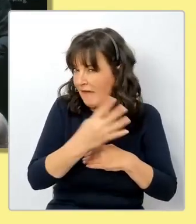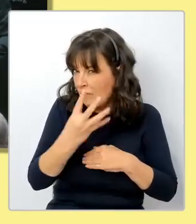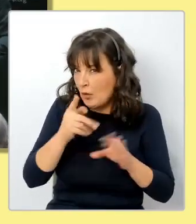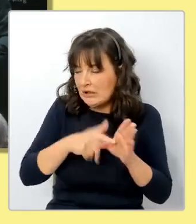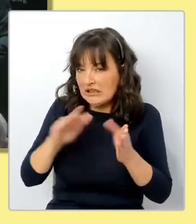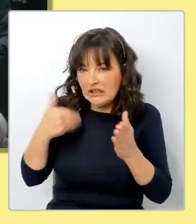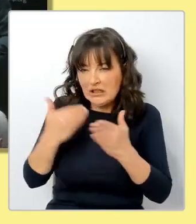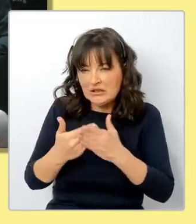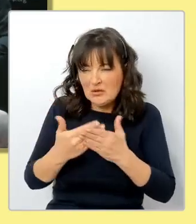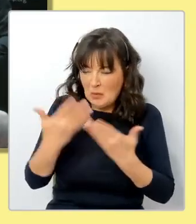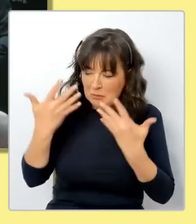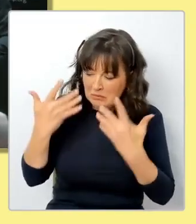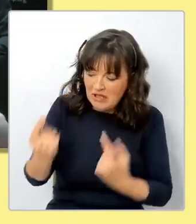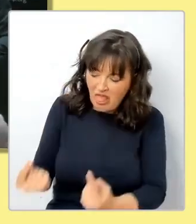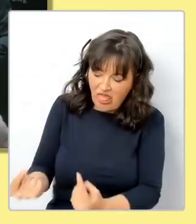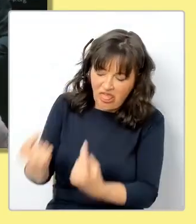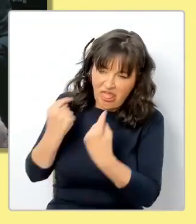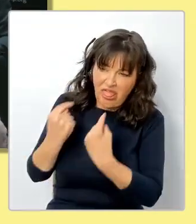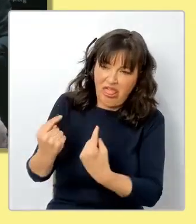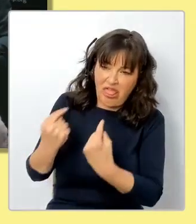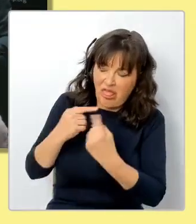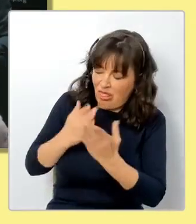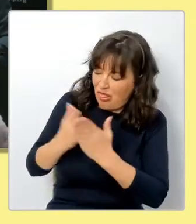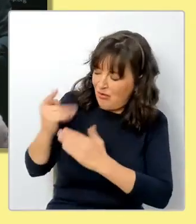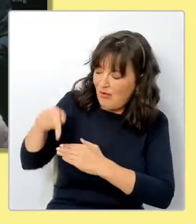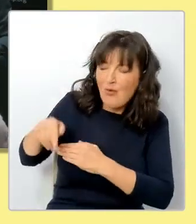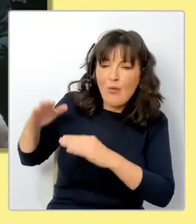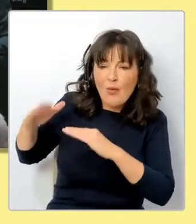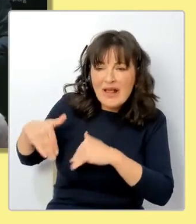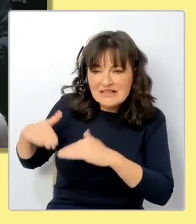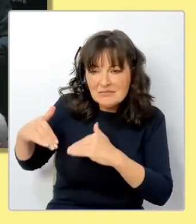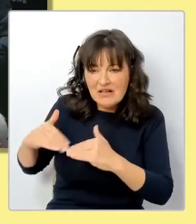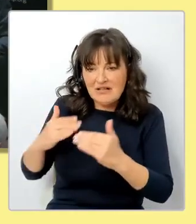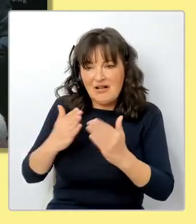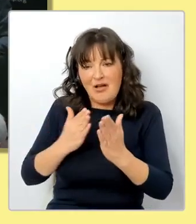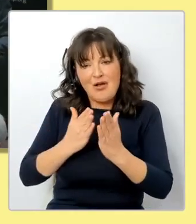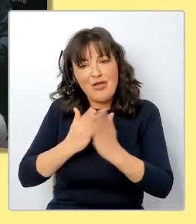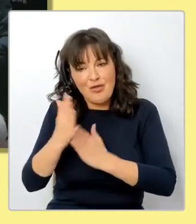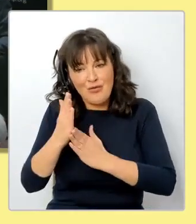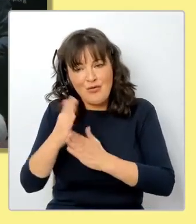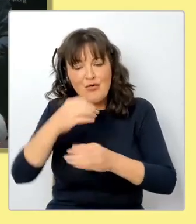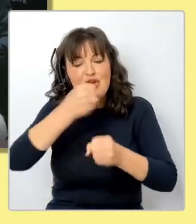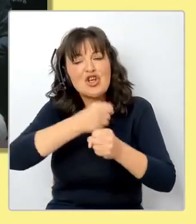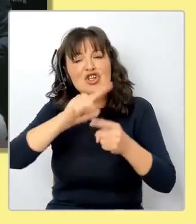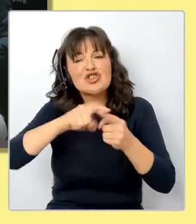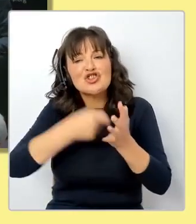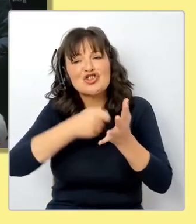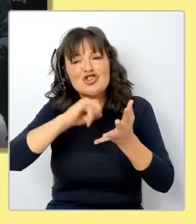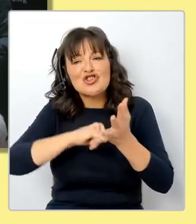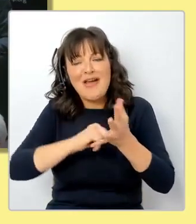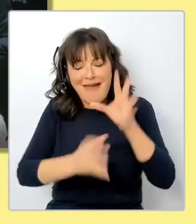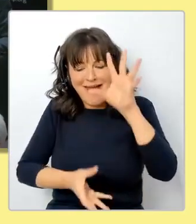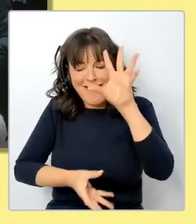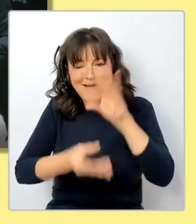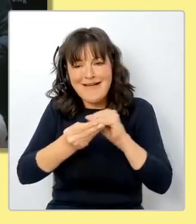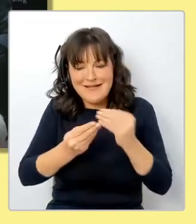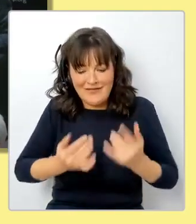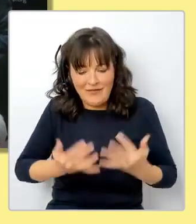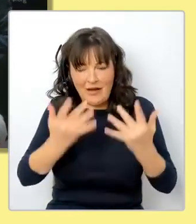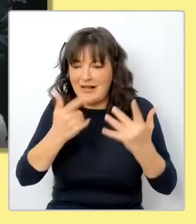battered over the head by Westminster with the JERS figures. It's time to stop it.